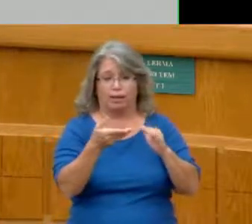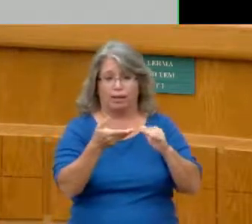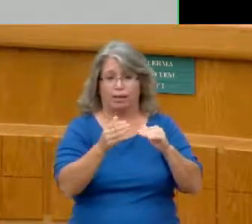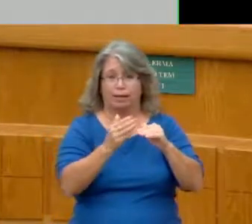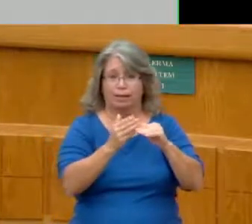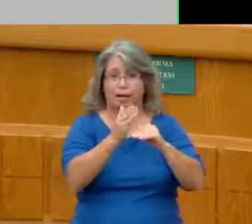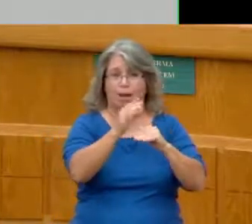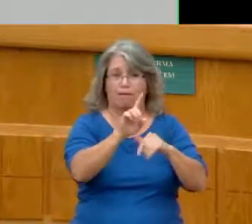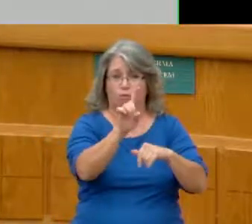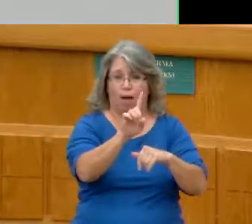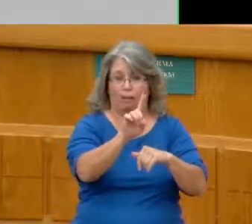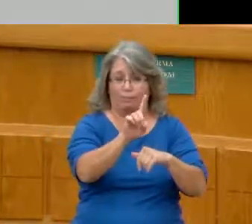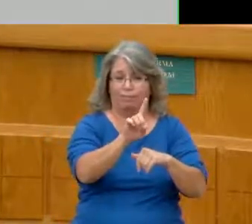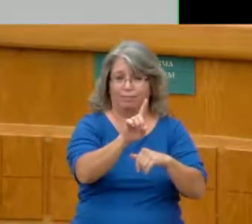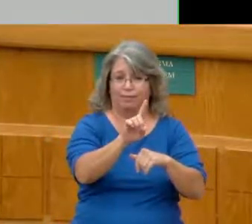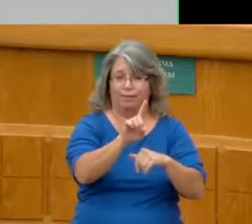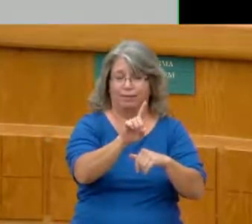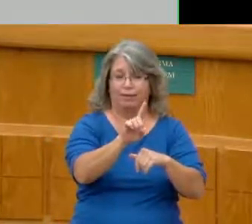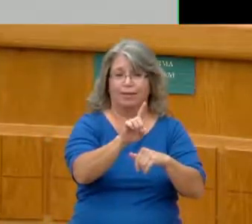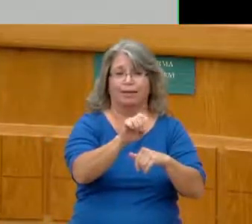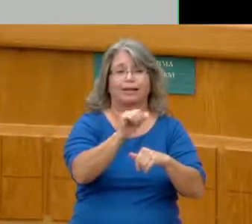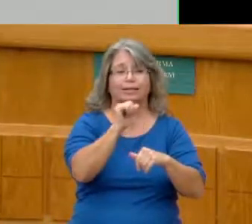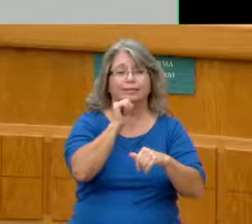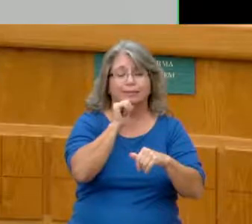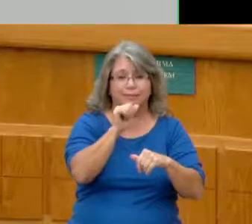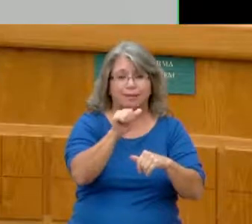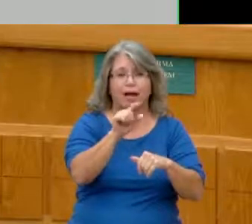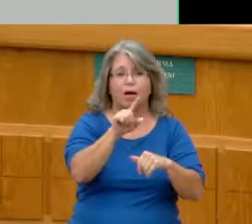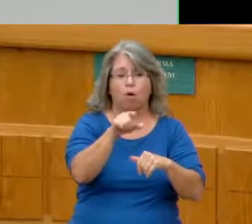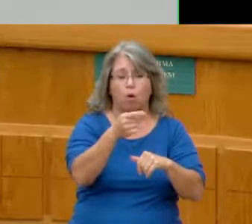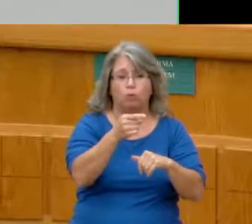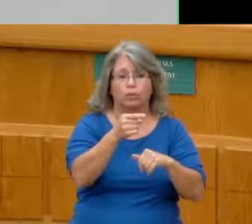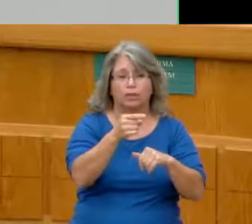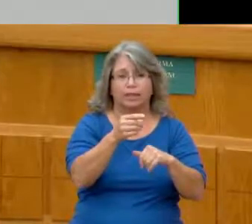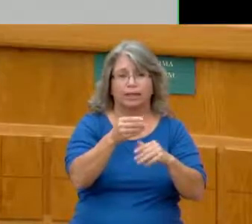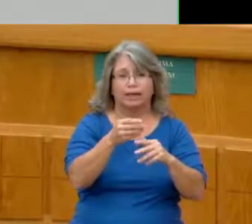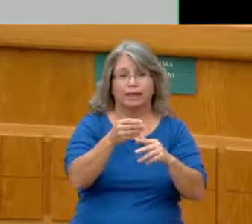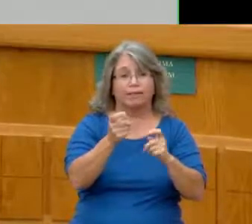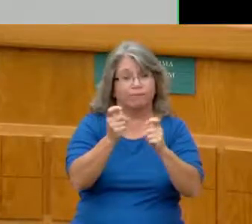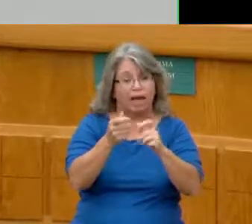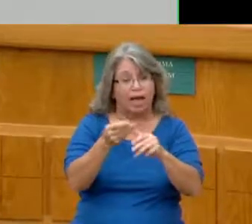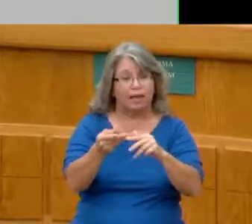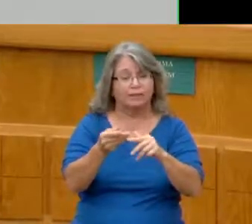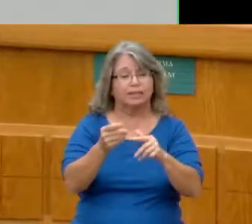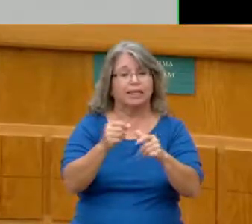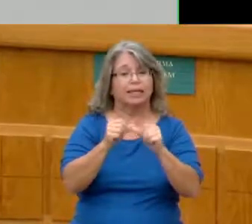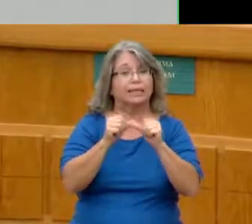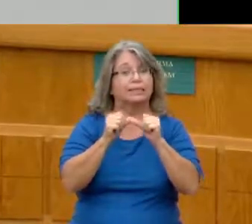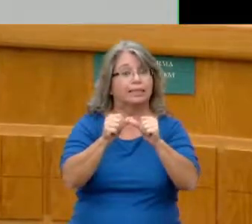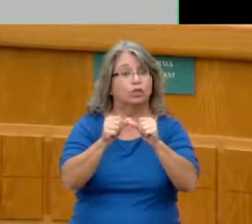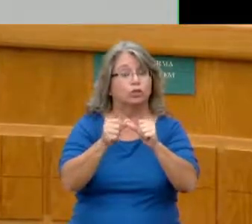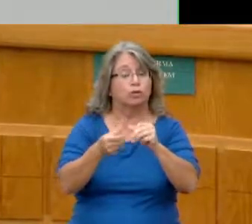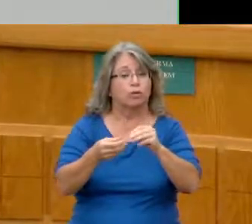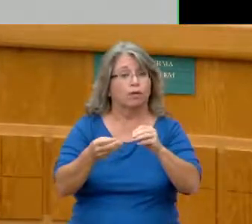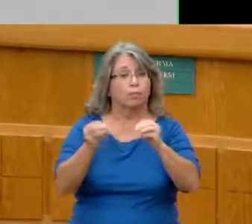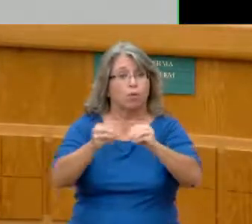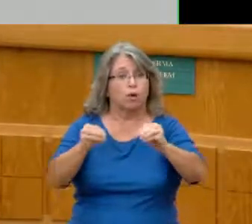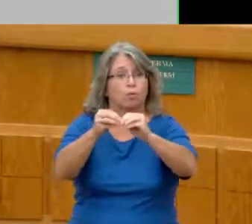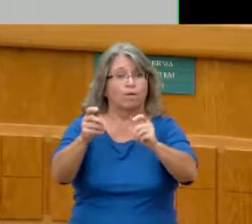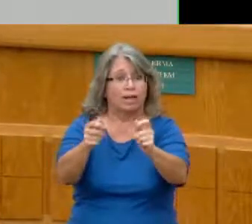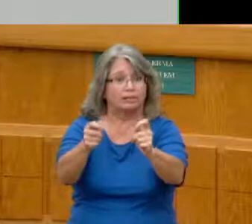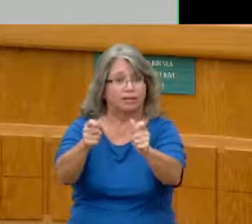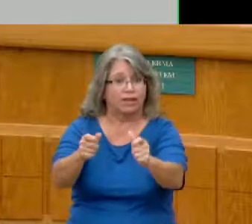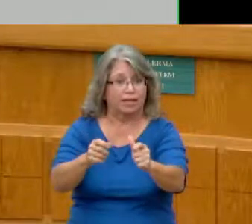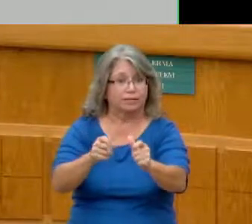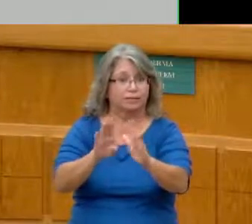it's not velocity. It's not just going fast. It's accelerating. It's going faster and faster and faster. And so right now, we're in that